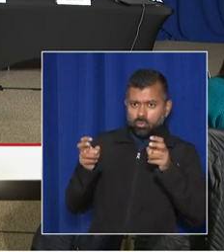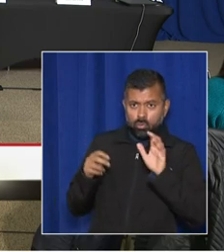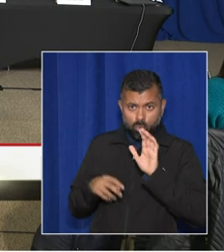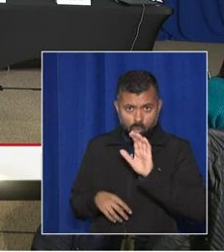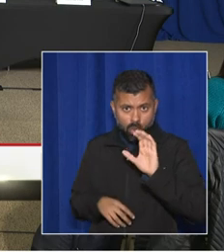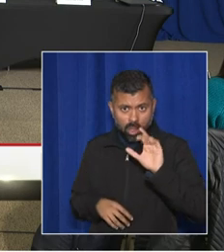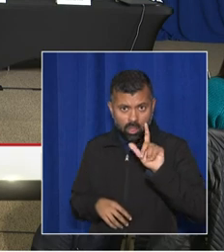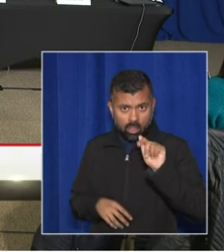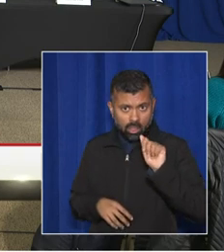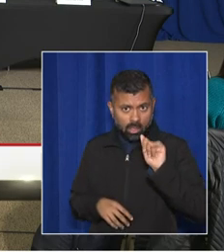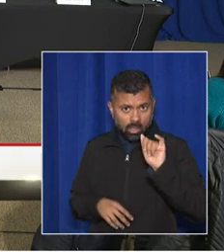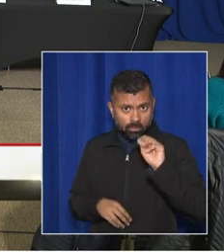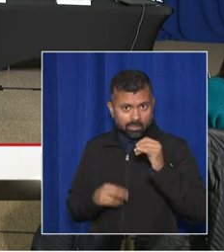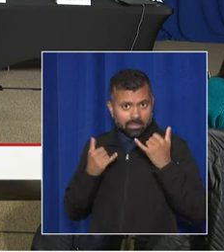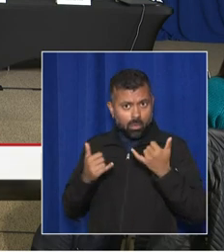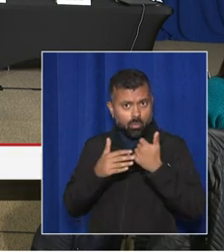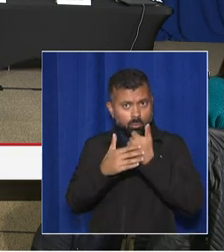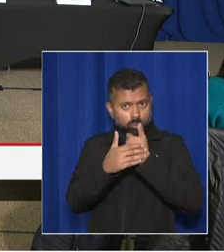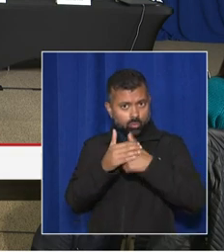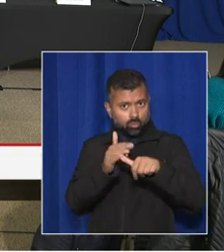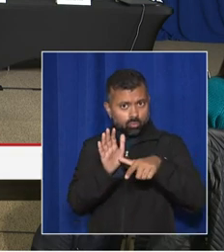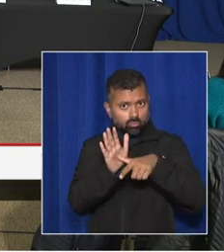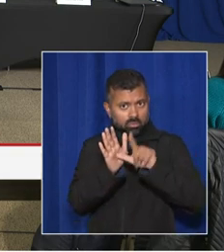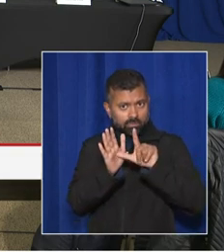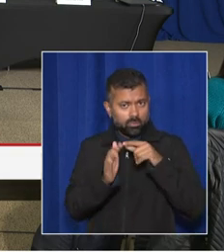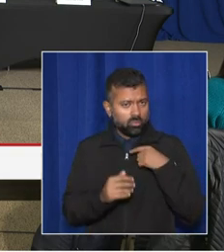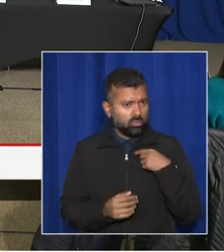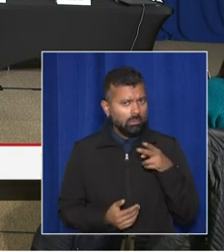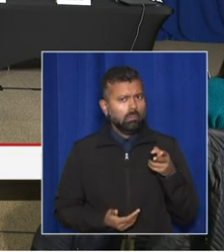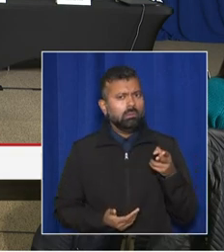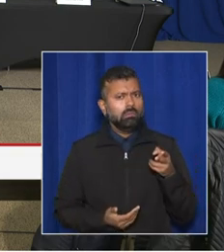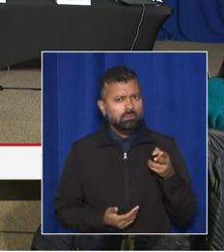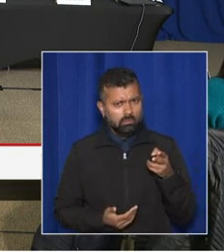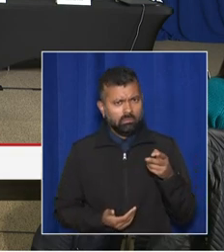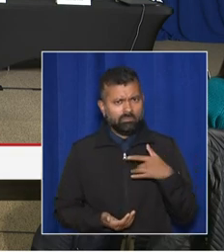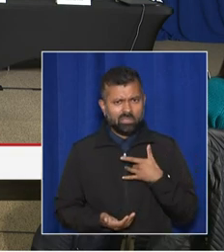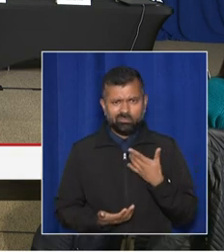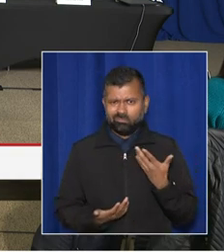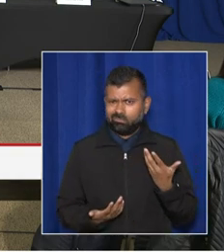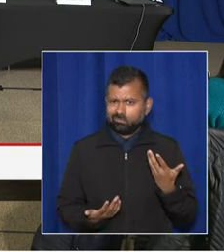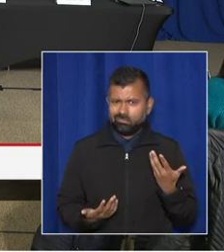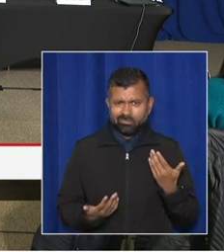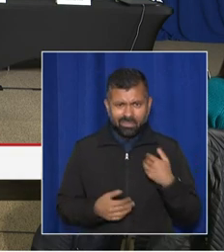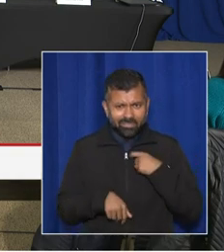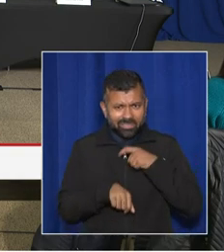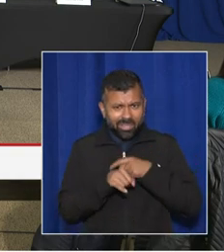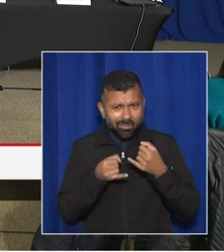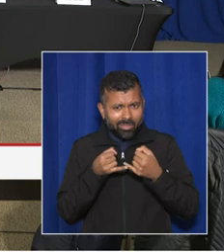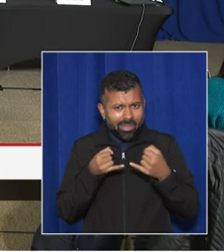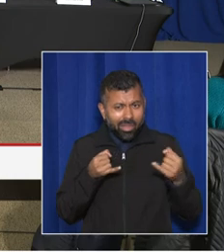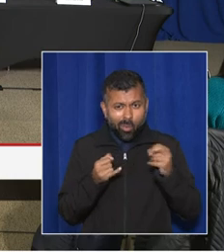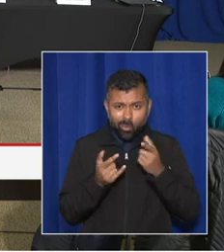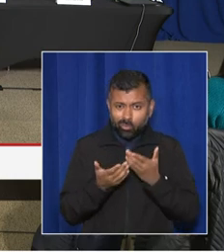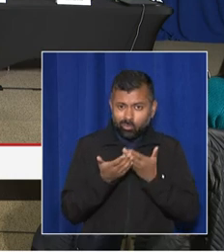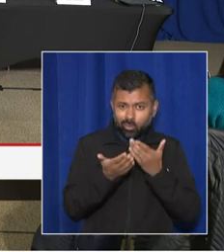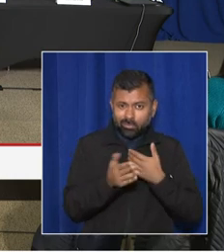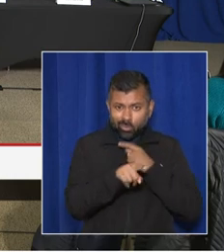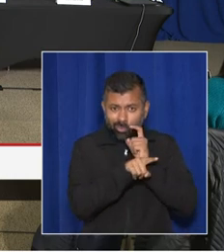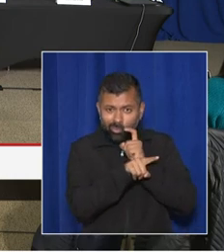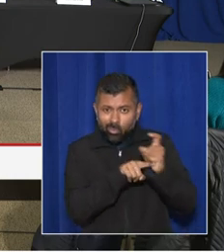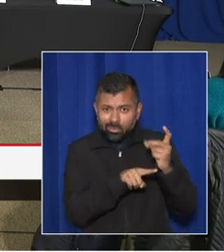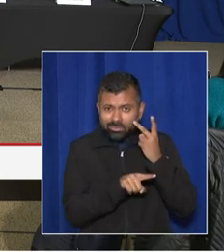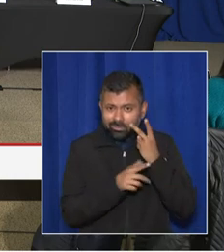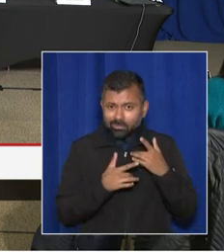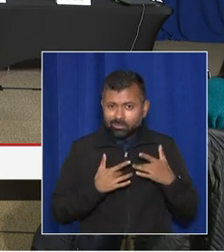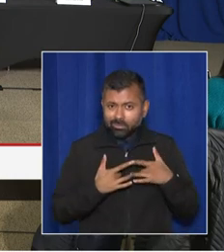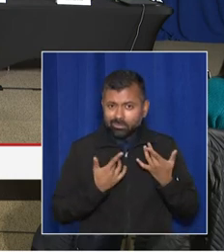under review, or is there something else I need to reach back personally to the office? Thank you. Thank you for that question.